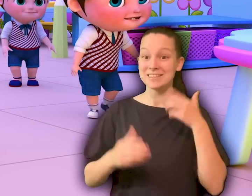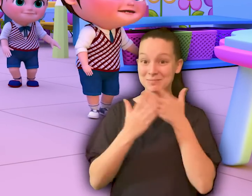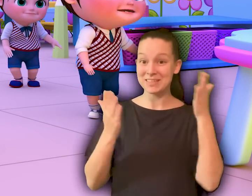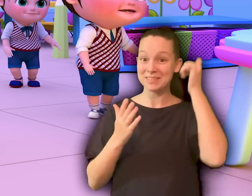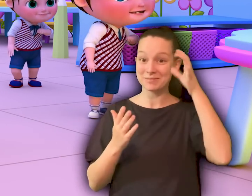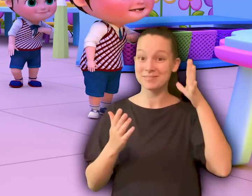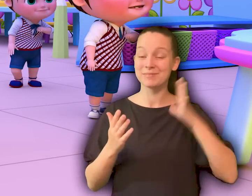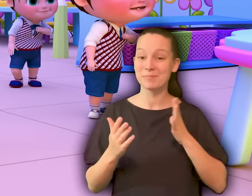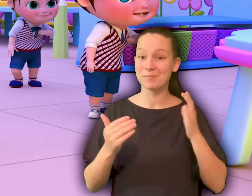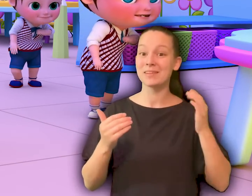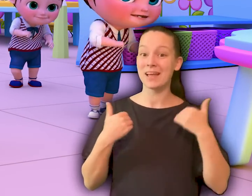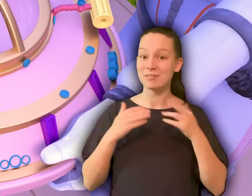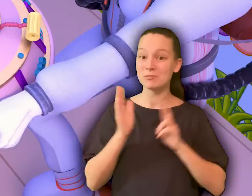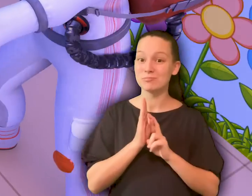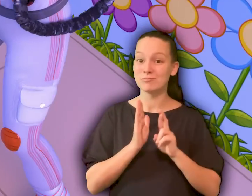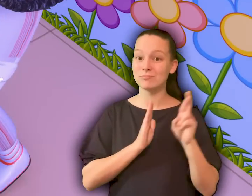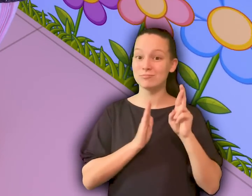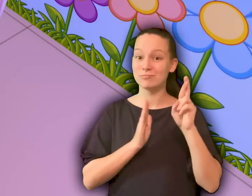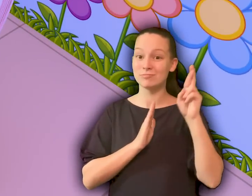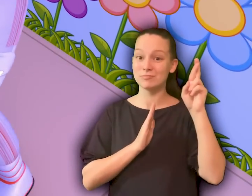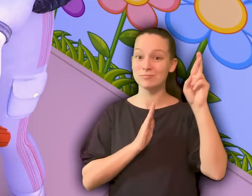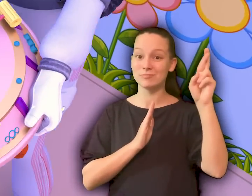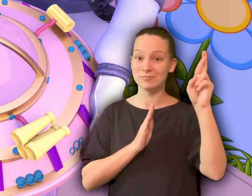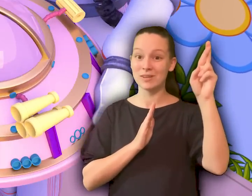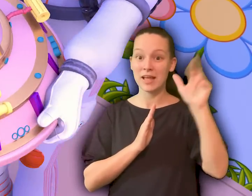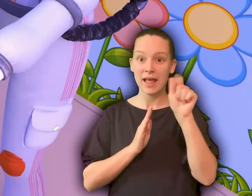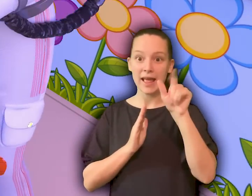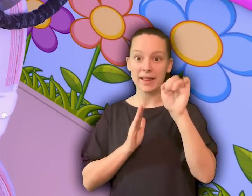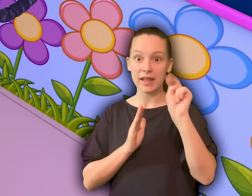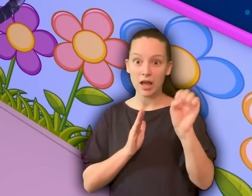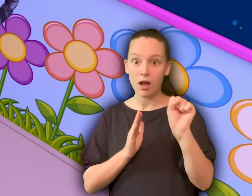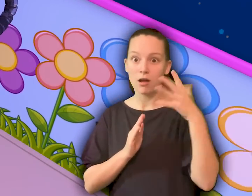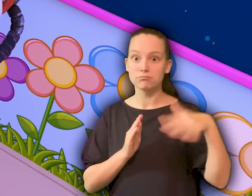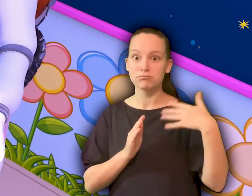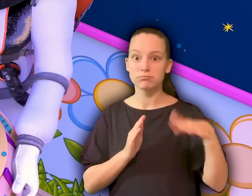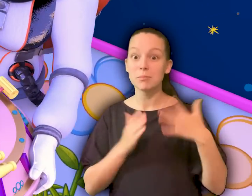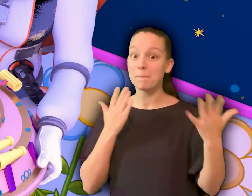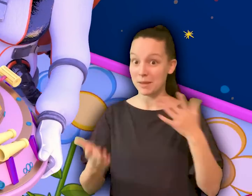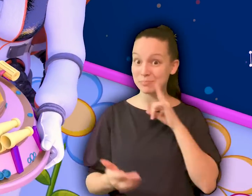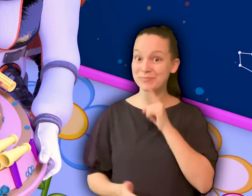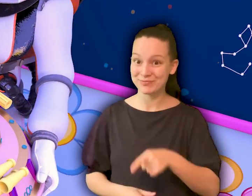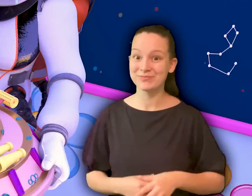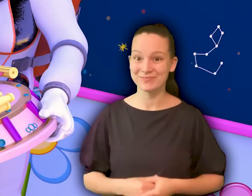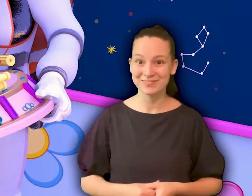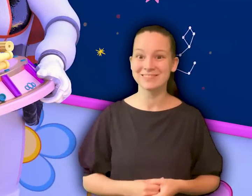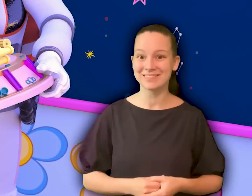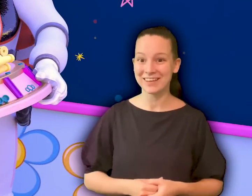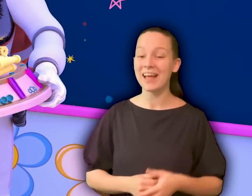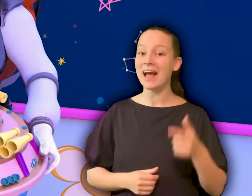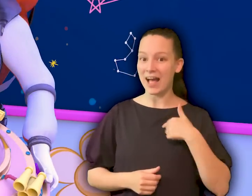star I'm a Spaceman I have a spaceship aliens ah ah ah they